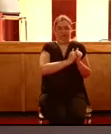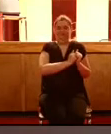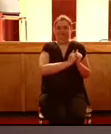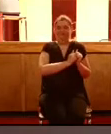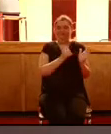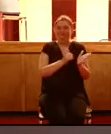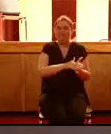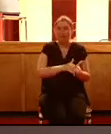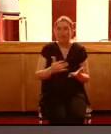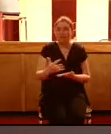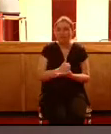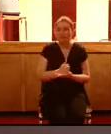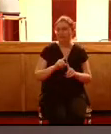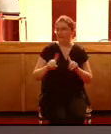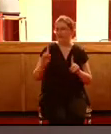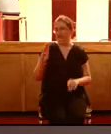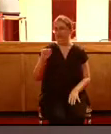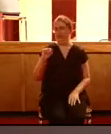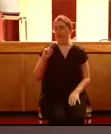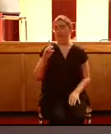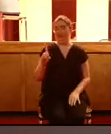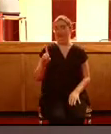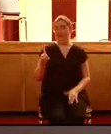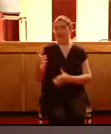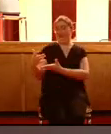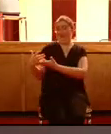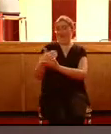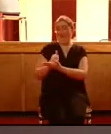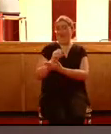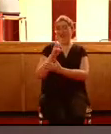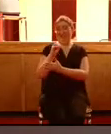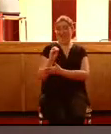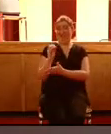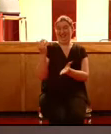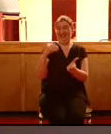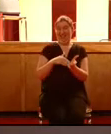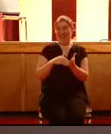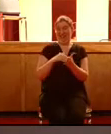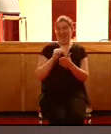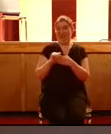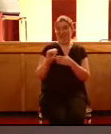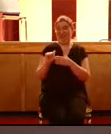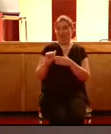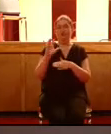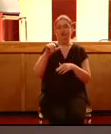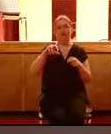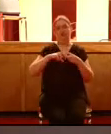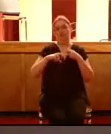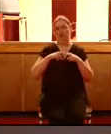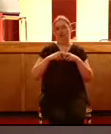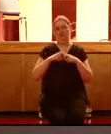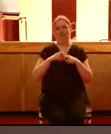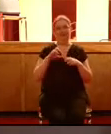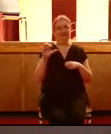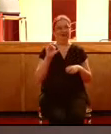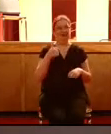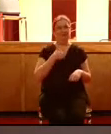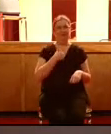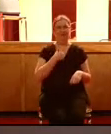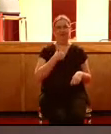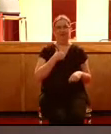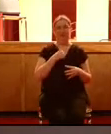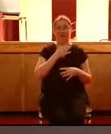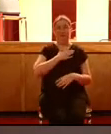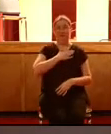but the band gets $60,000, there's a problem. That is like me picking one of my